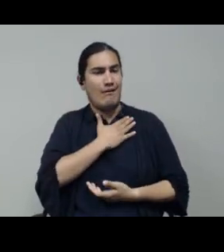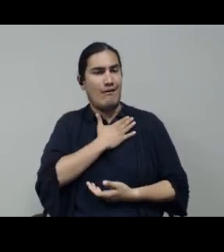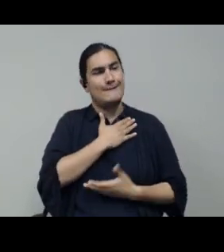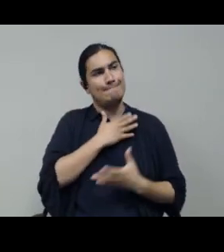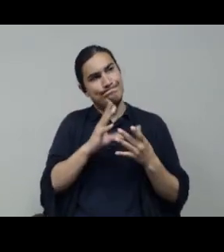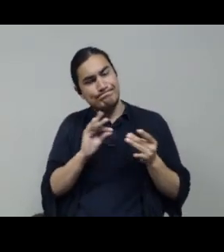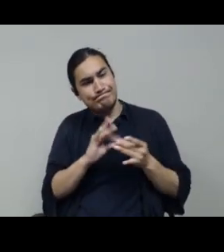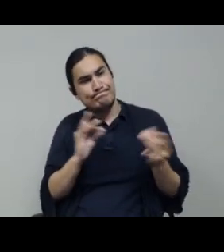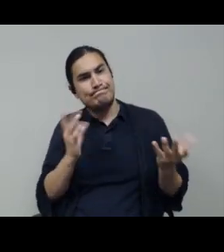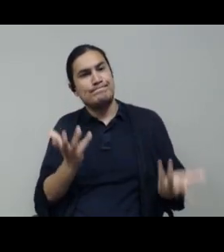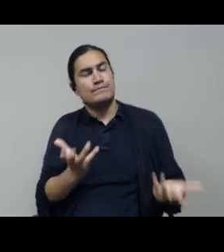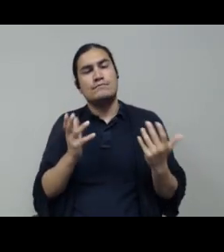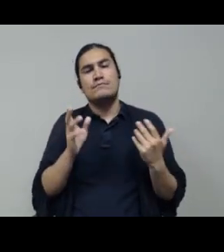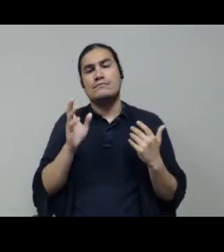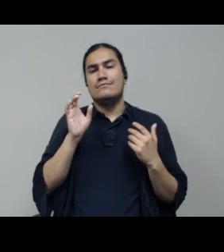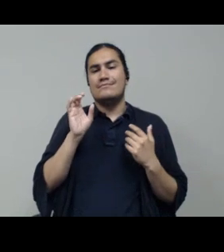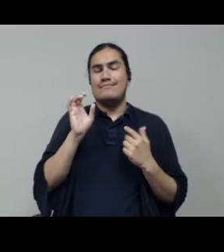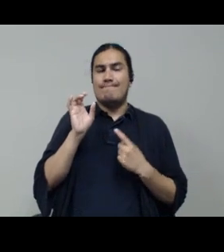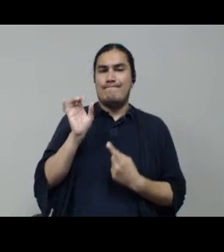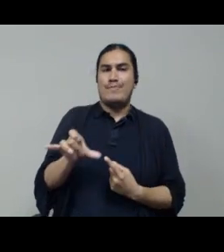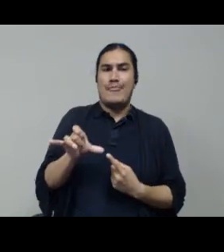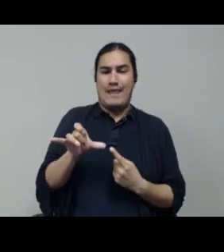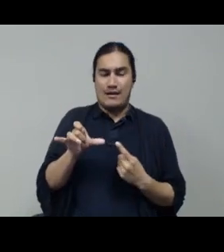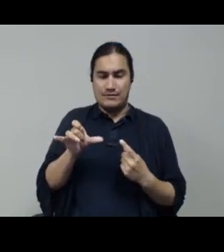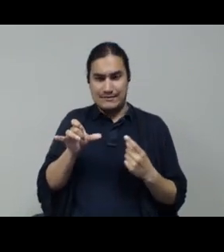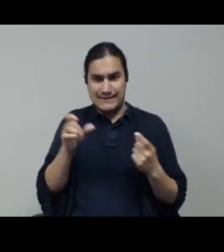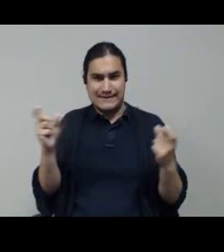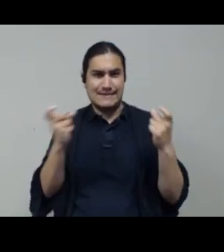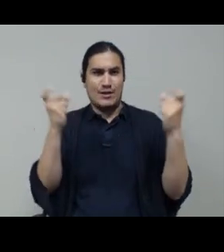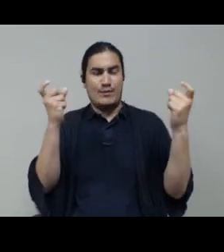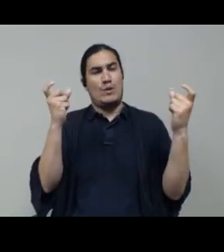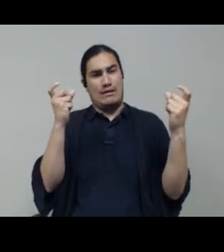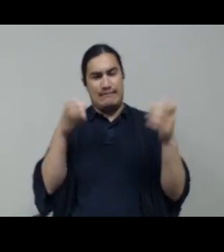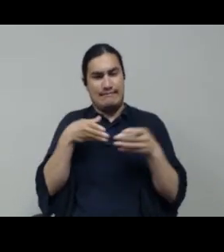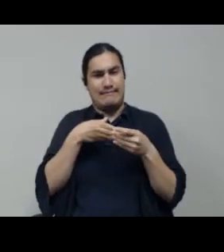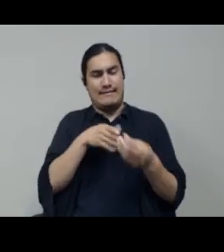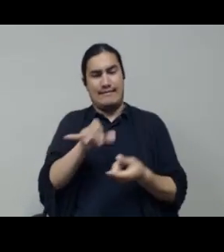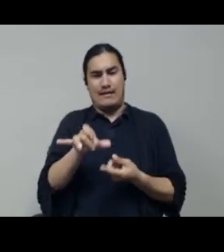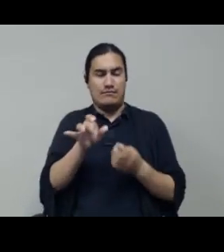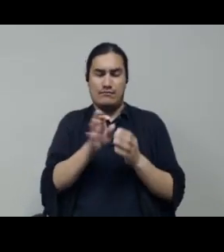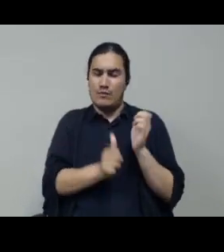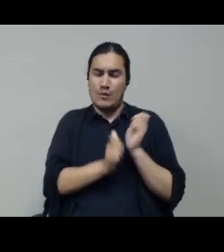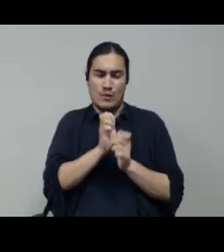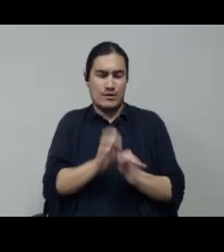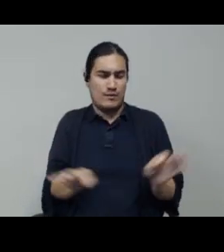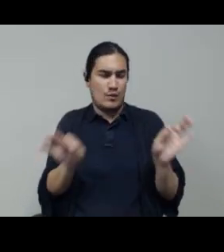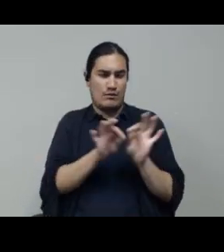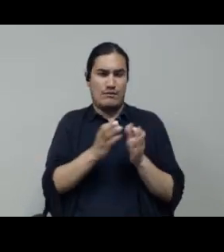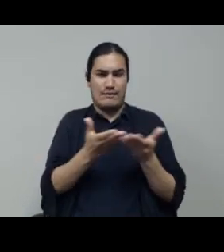remarks that leading that ceremony was the most important thing I can do as Acting Director.